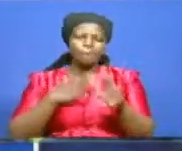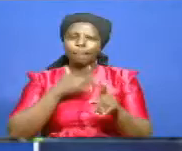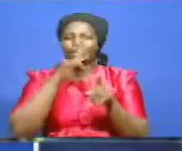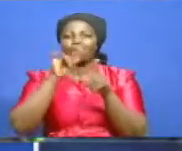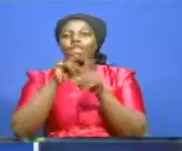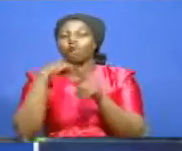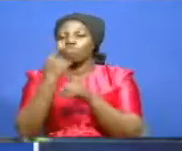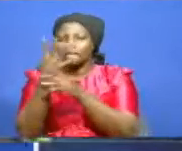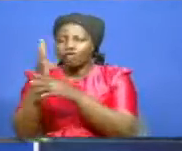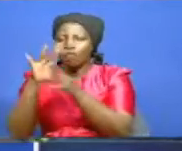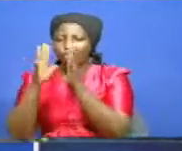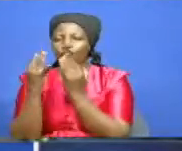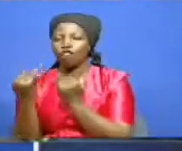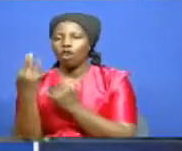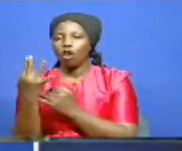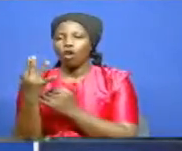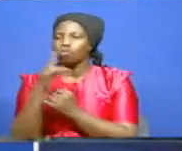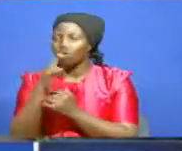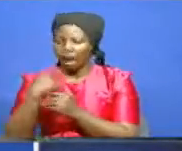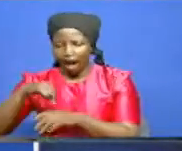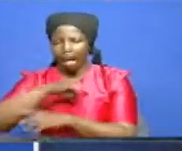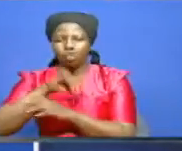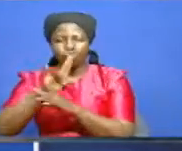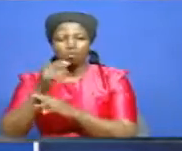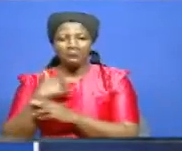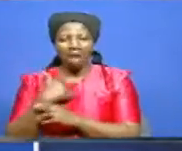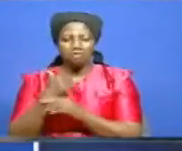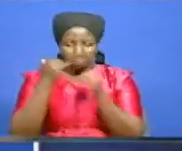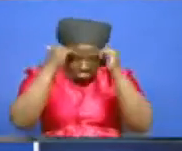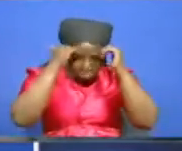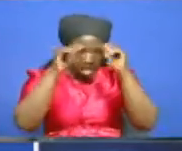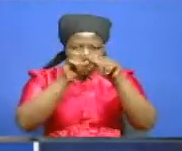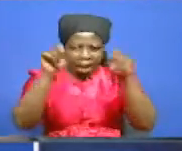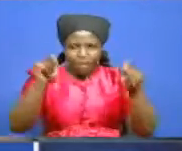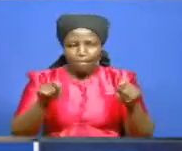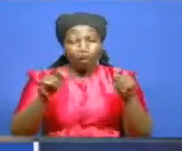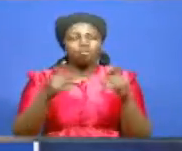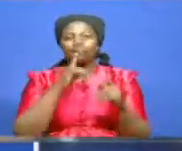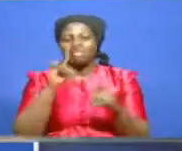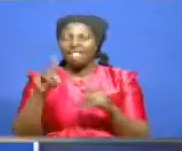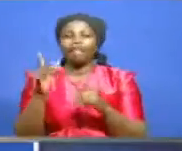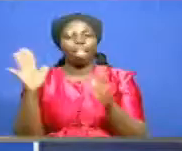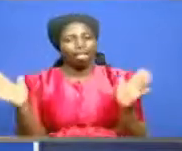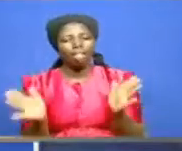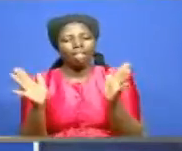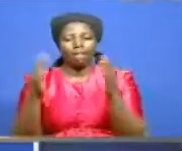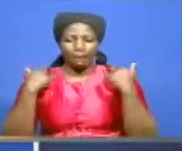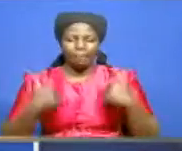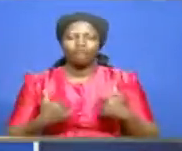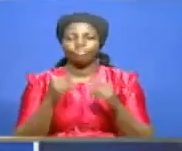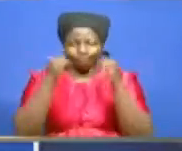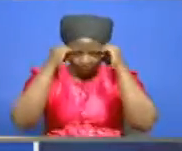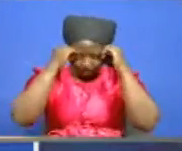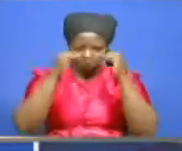to have those study timetables and whatever, so it kept encouraging me to study. Gibson